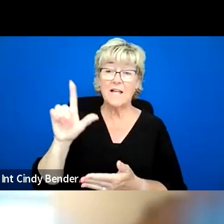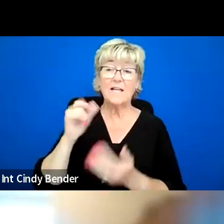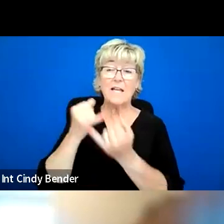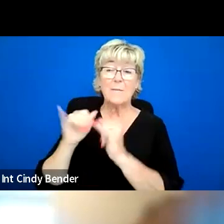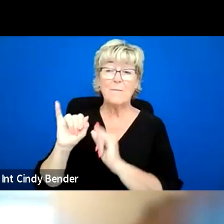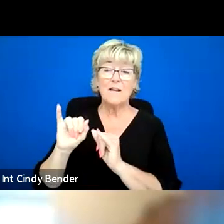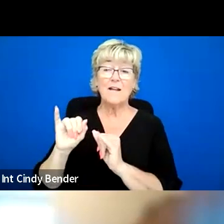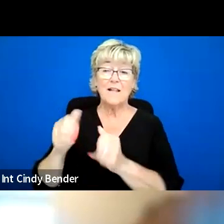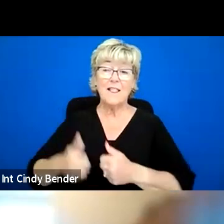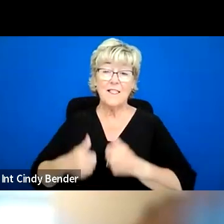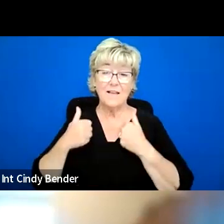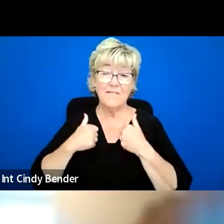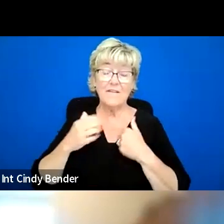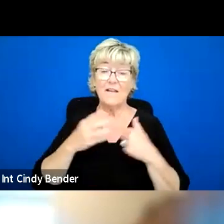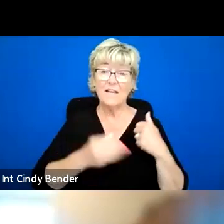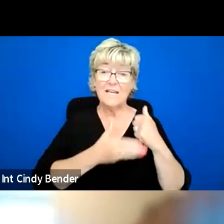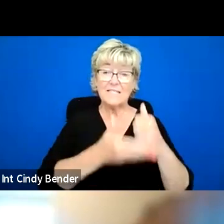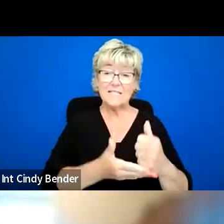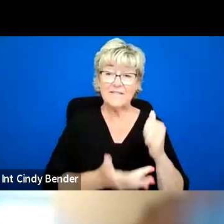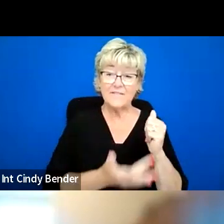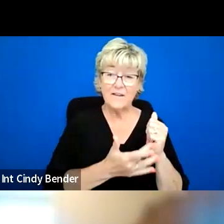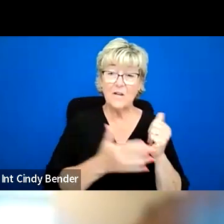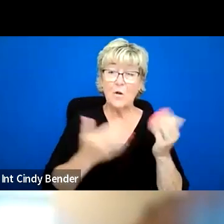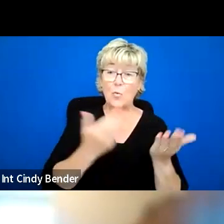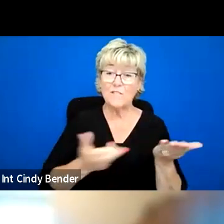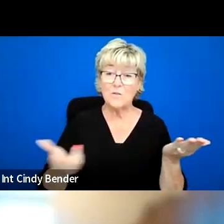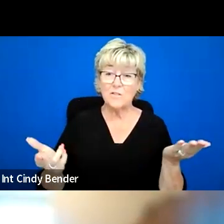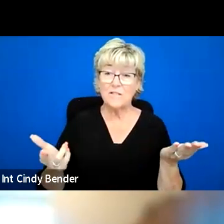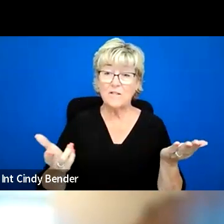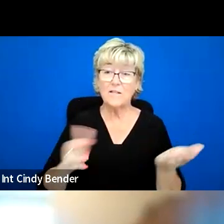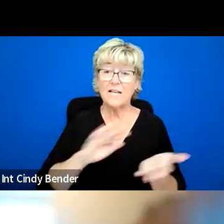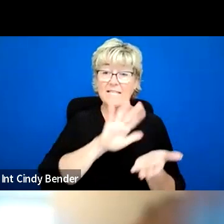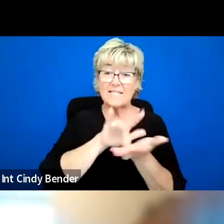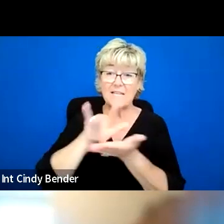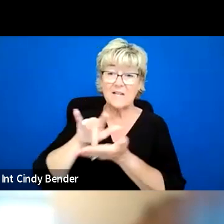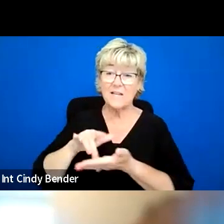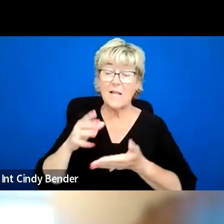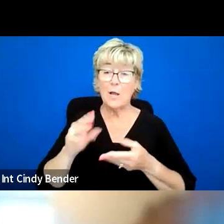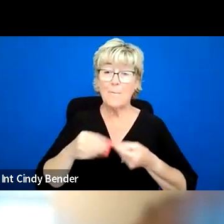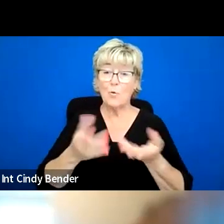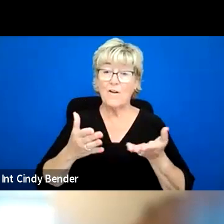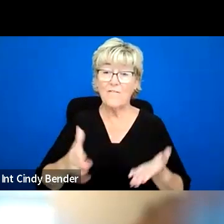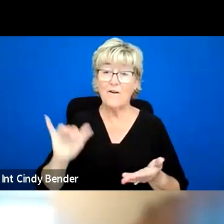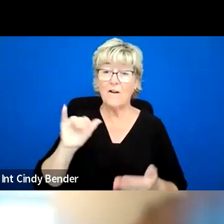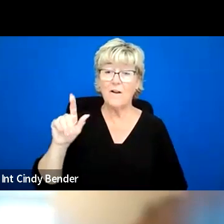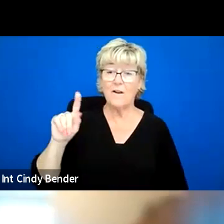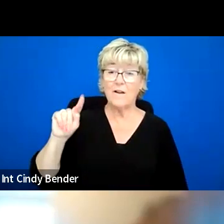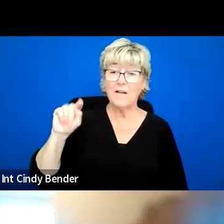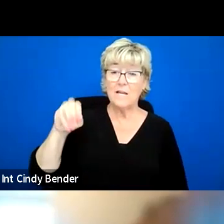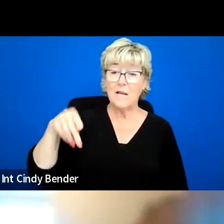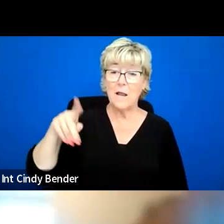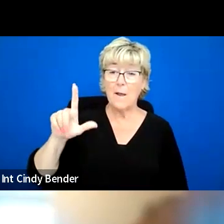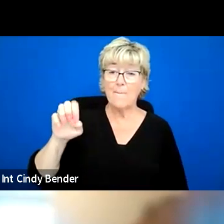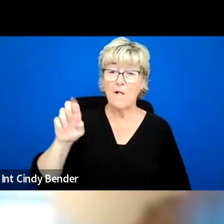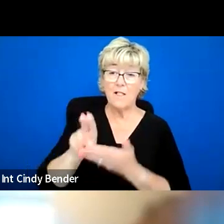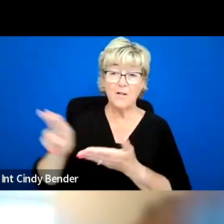assistive technology resource centers and providers, such as Temple University.